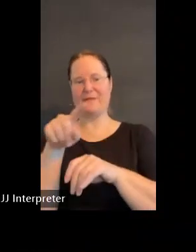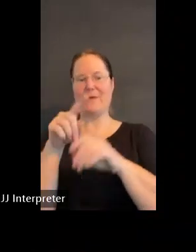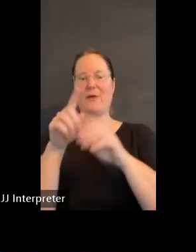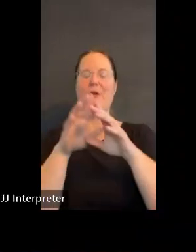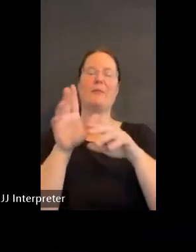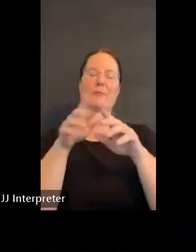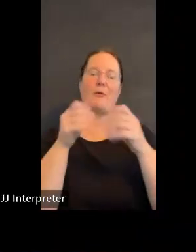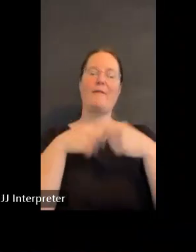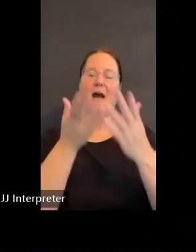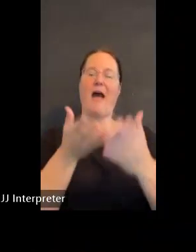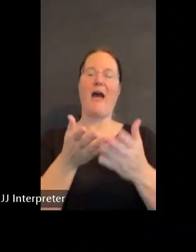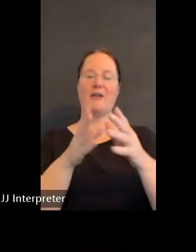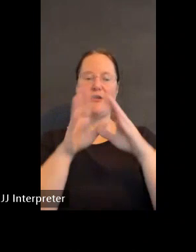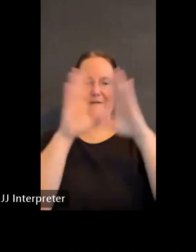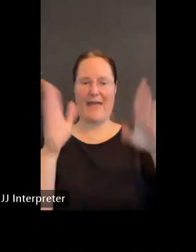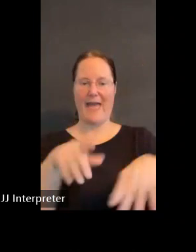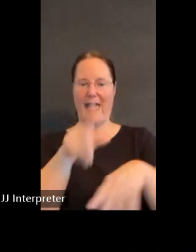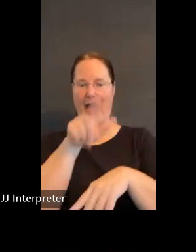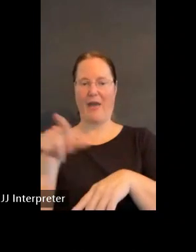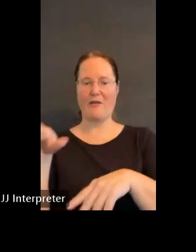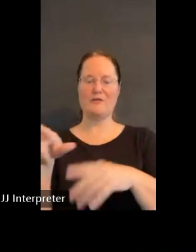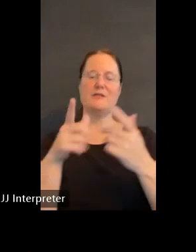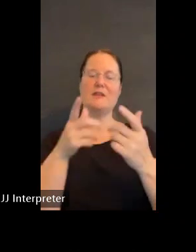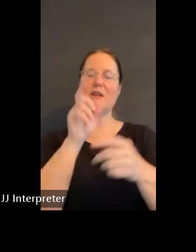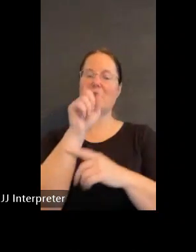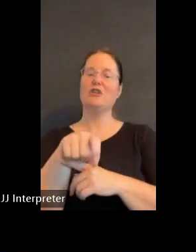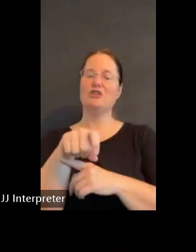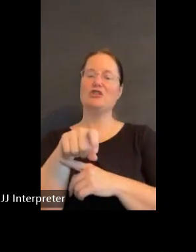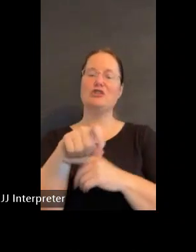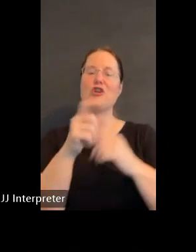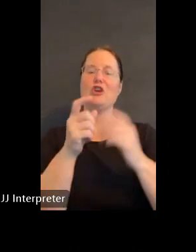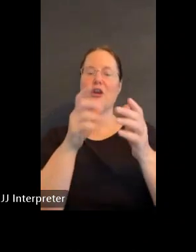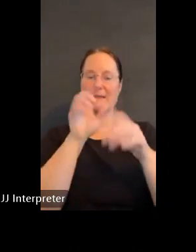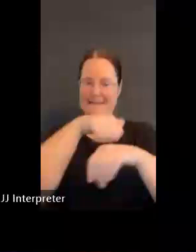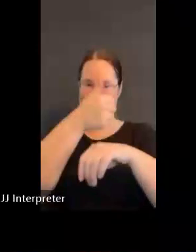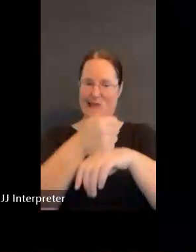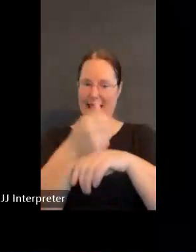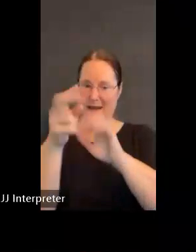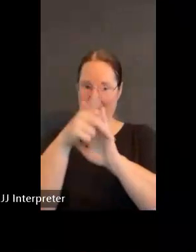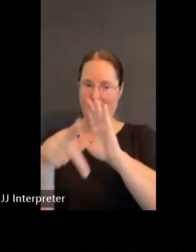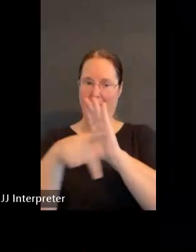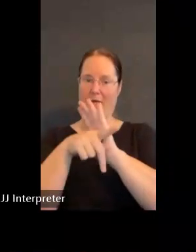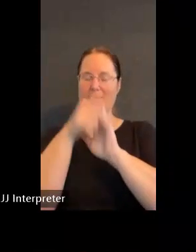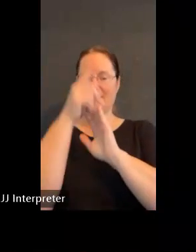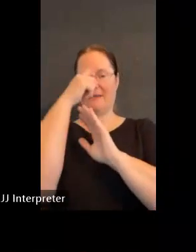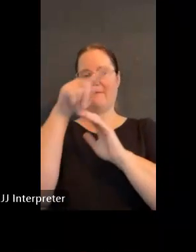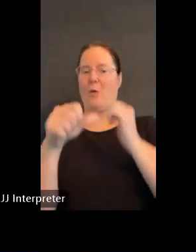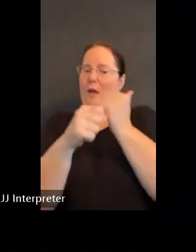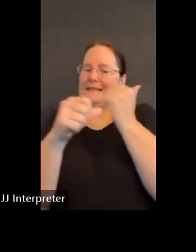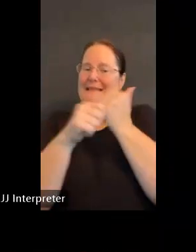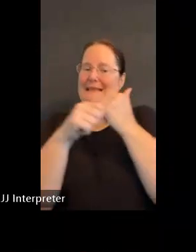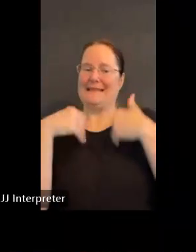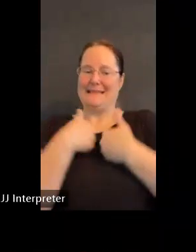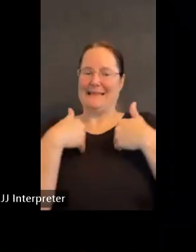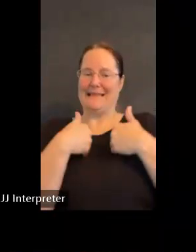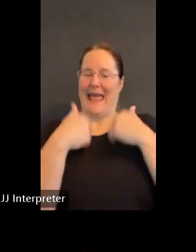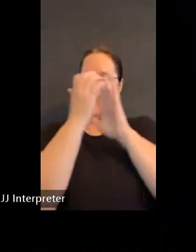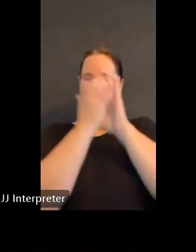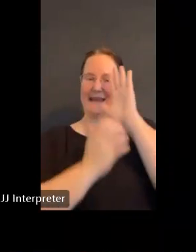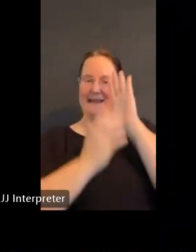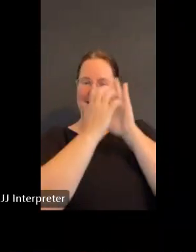providers. So a housing provider should have an established policy around assistance animals to make sure that all of